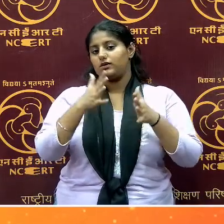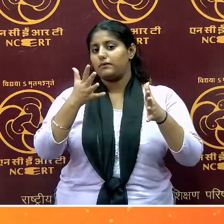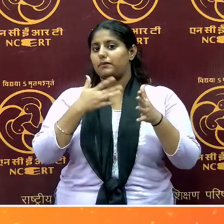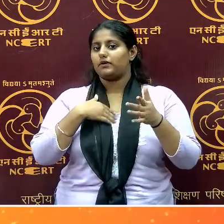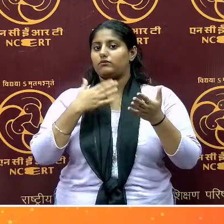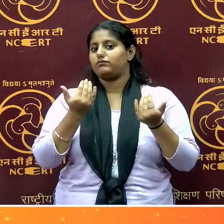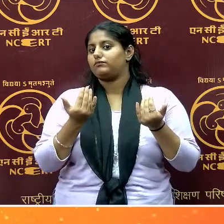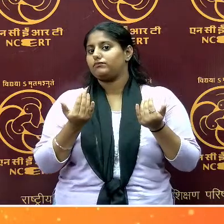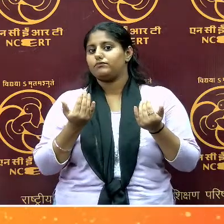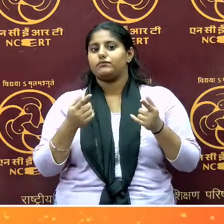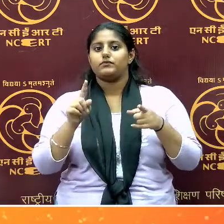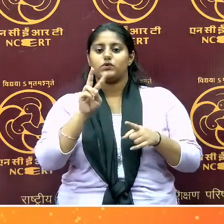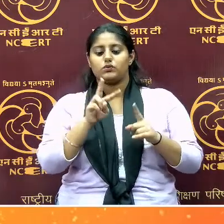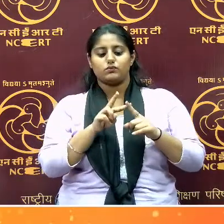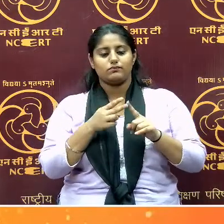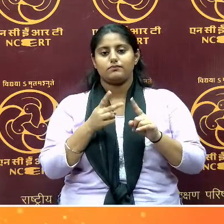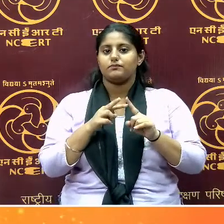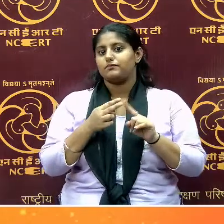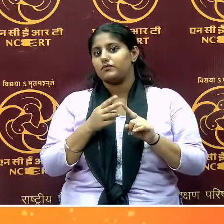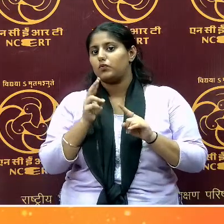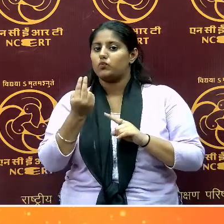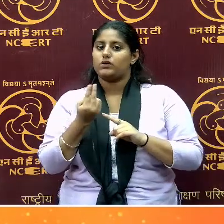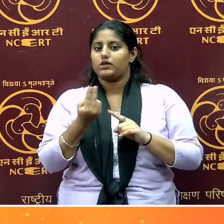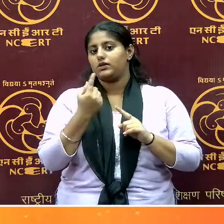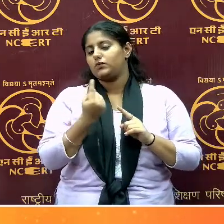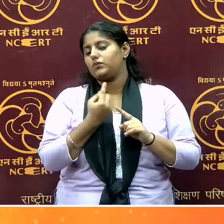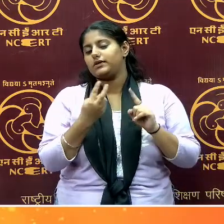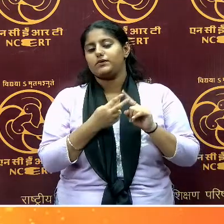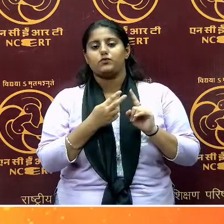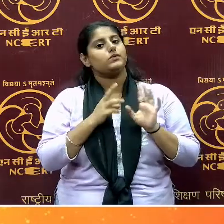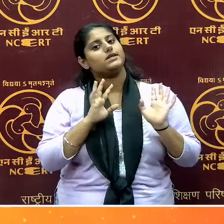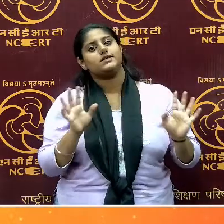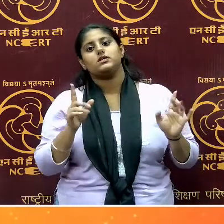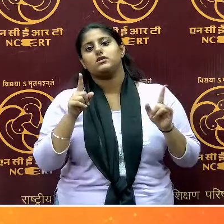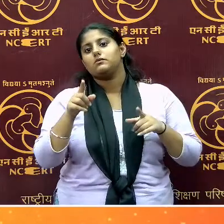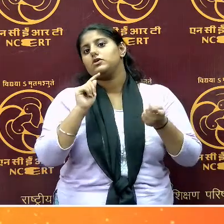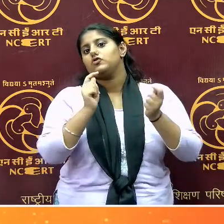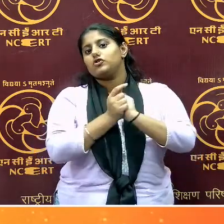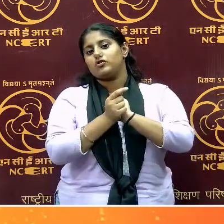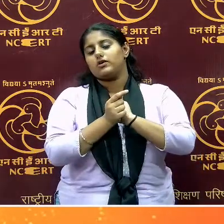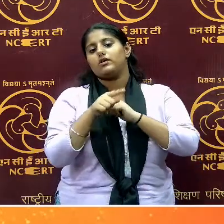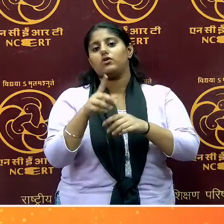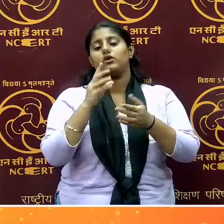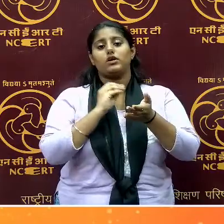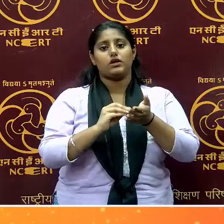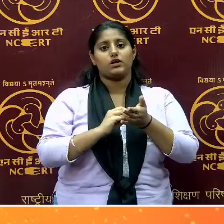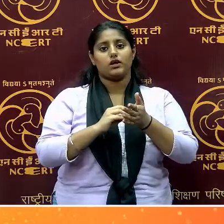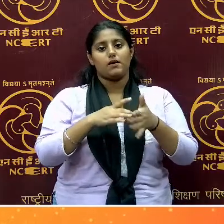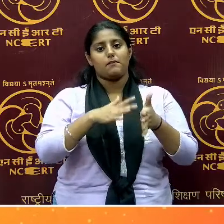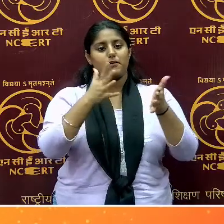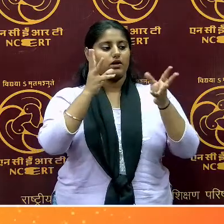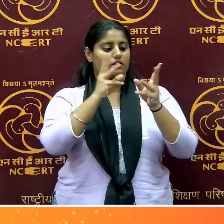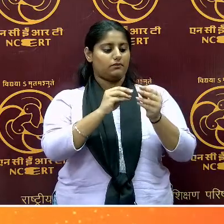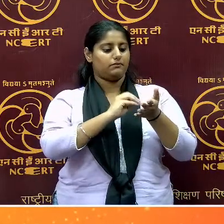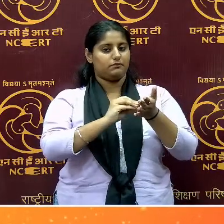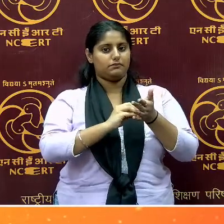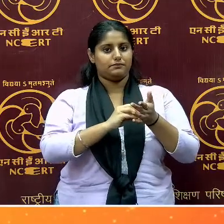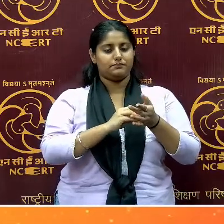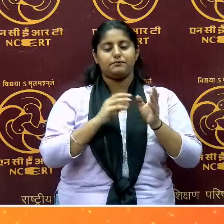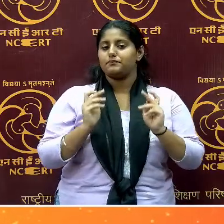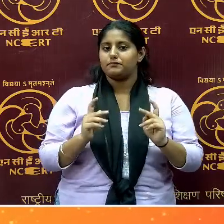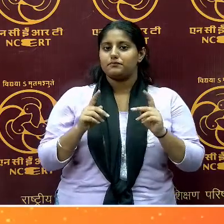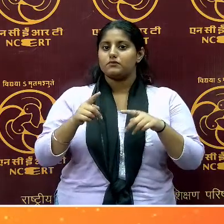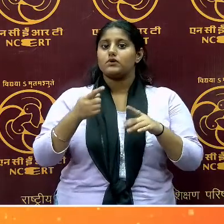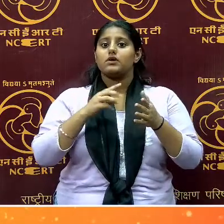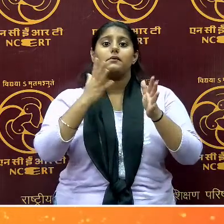have to interchange two digits. Only two you have to use. Okay. You have to change and you should write the big number as possible. So, the